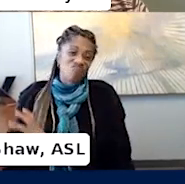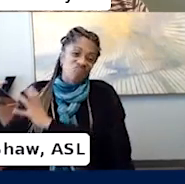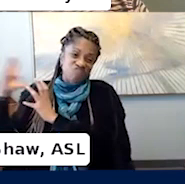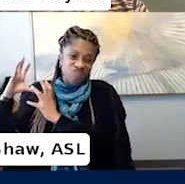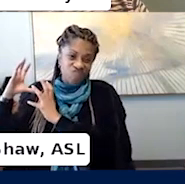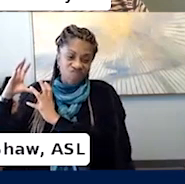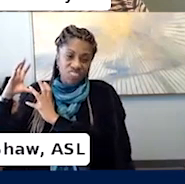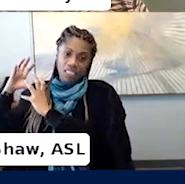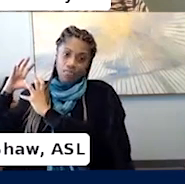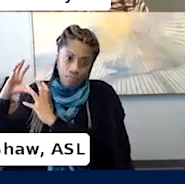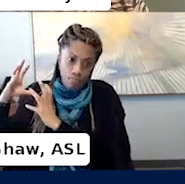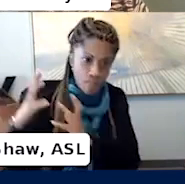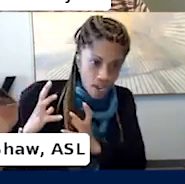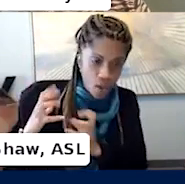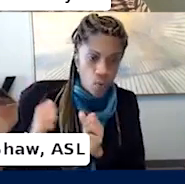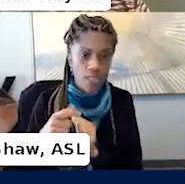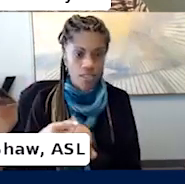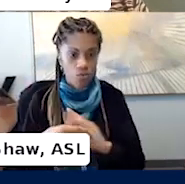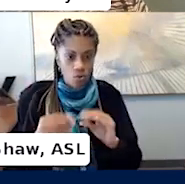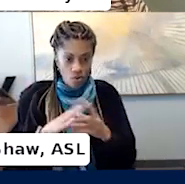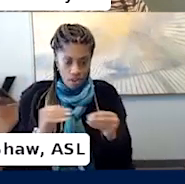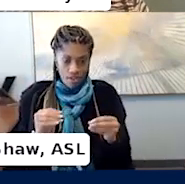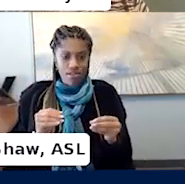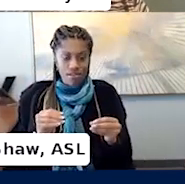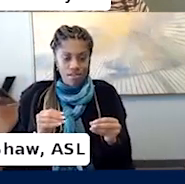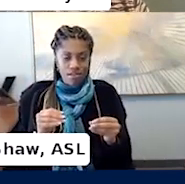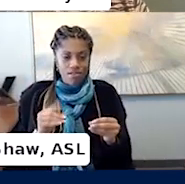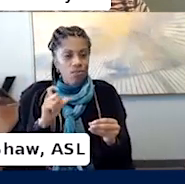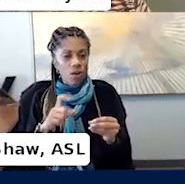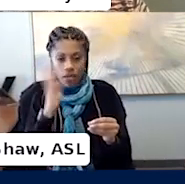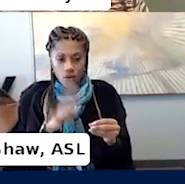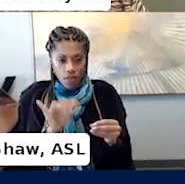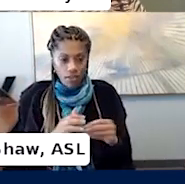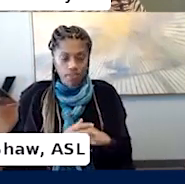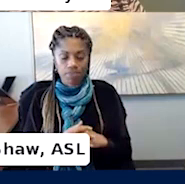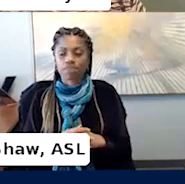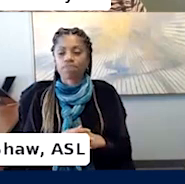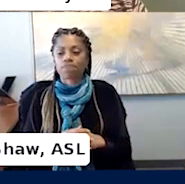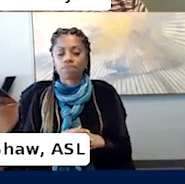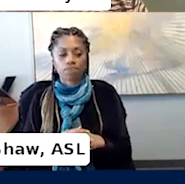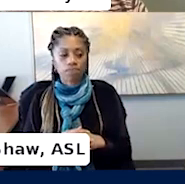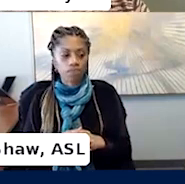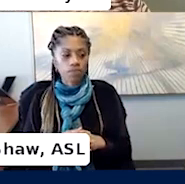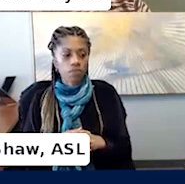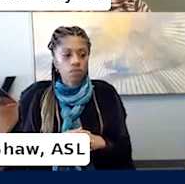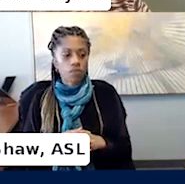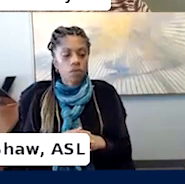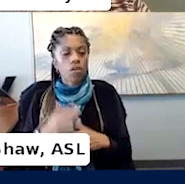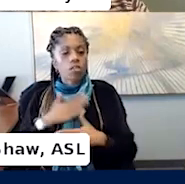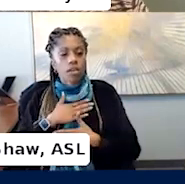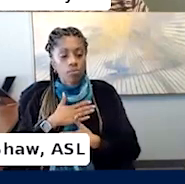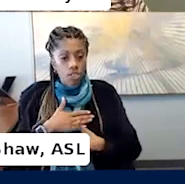about our methodology, how our facilitators, our national facilitators, our